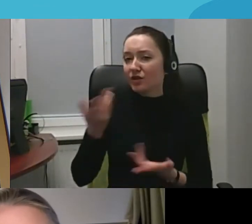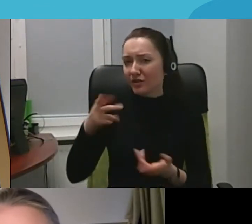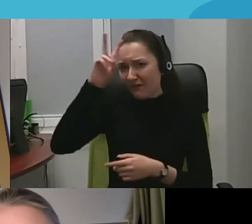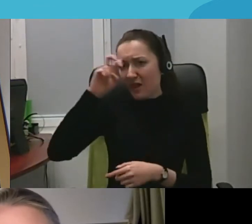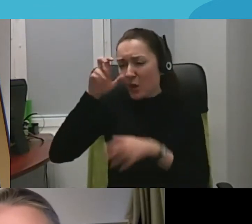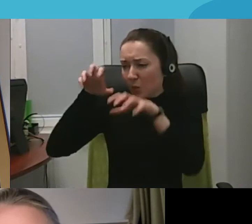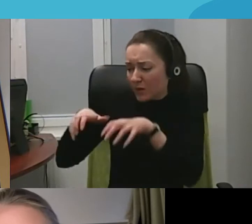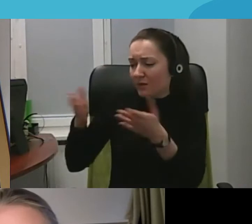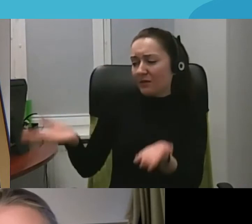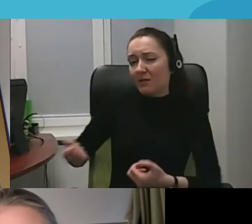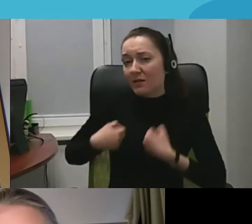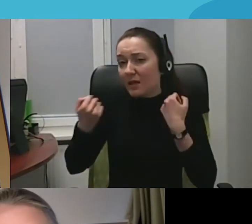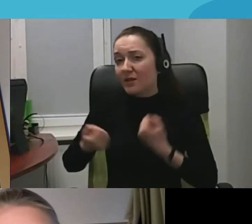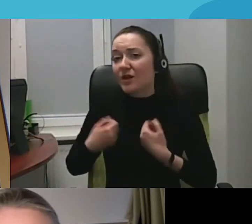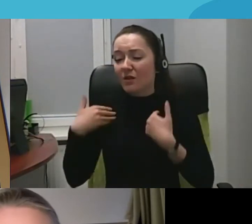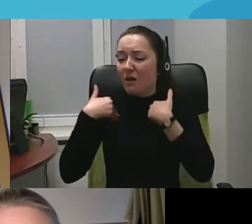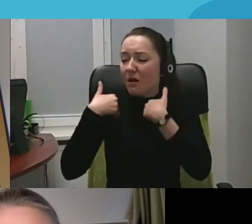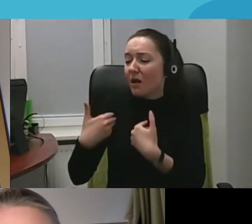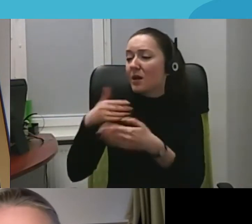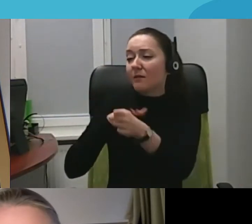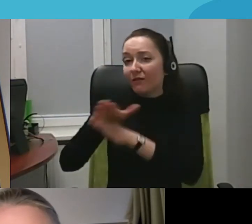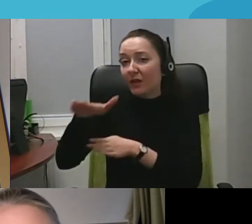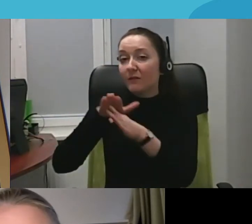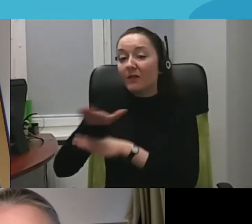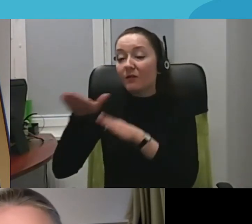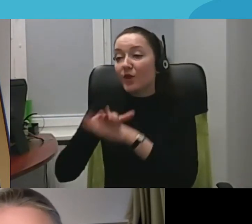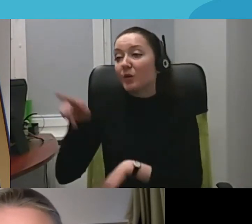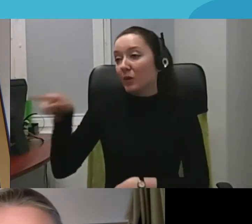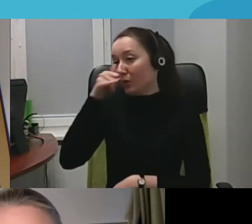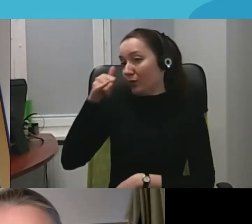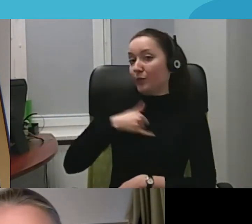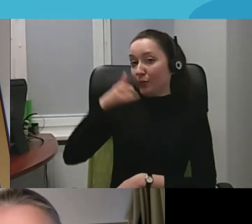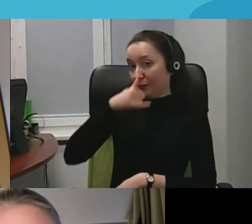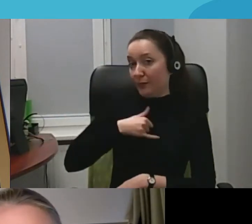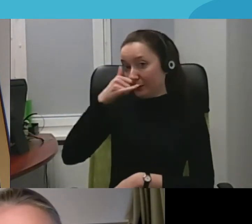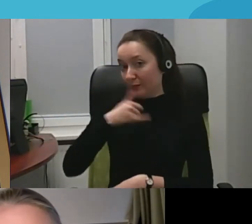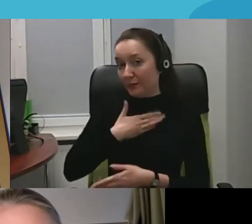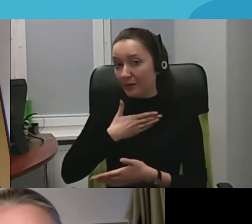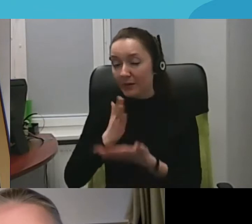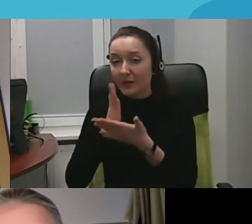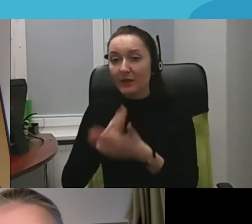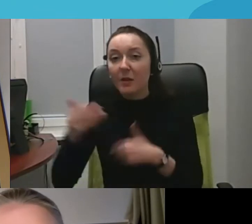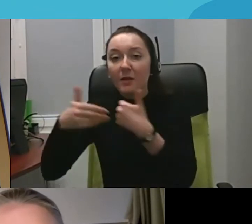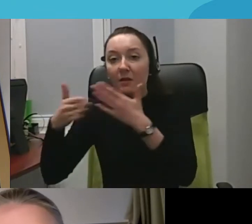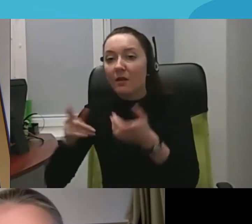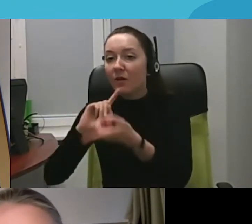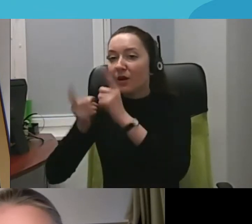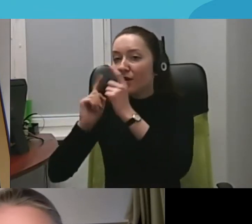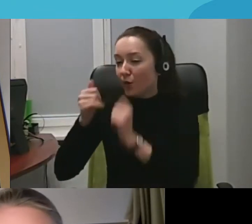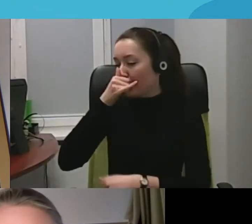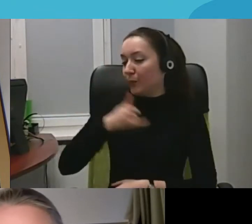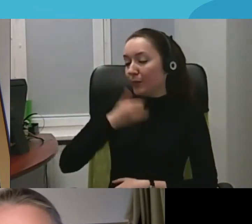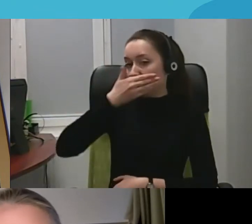to launch much delayed systemic reforms, and since the spring, I also repeatedly called the authorities to